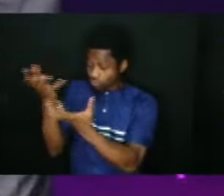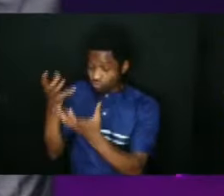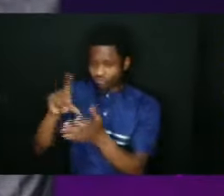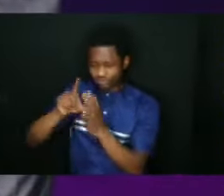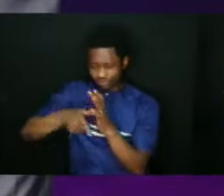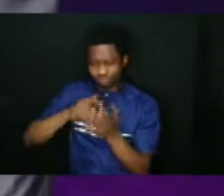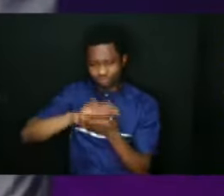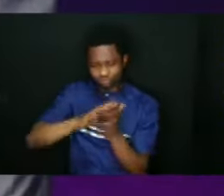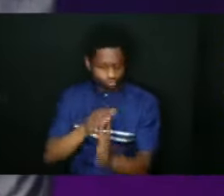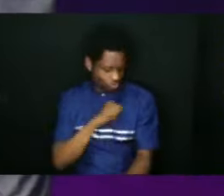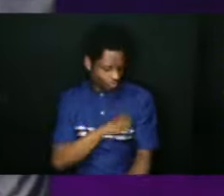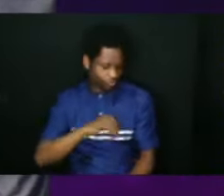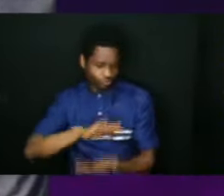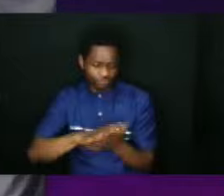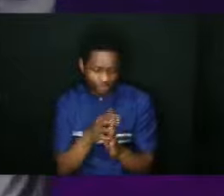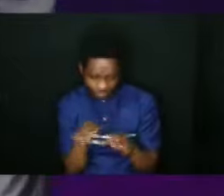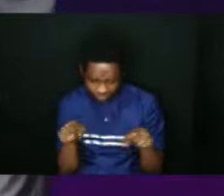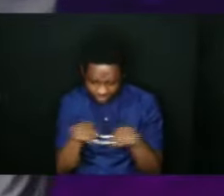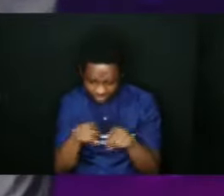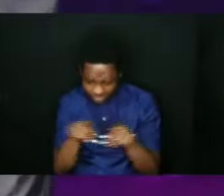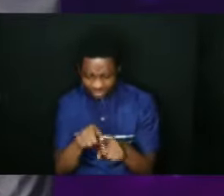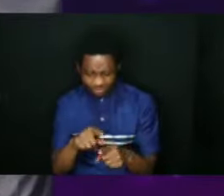eternity.